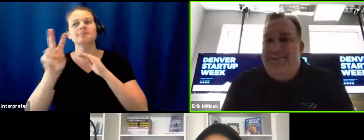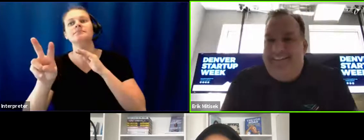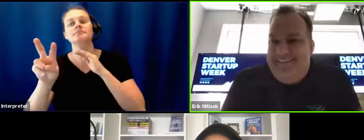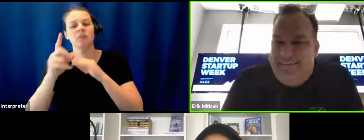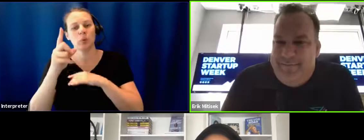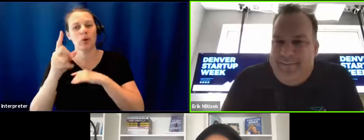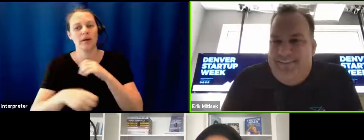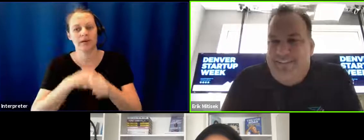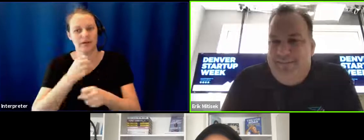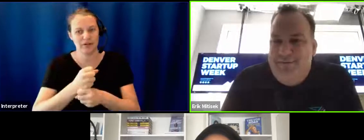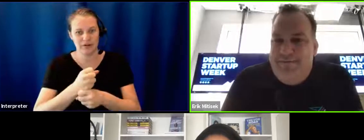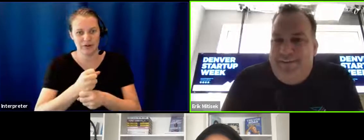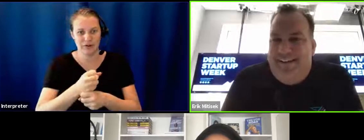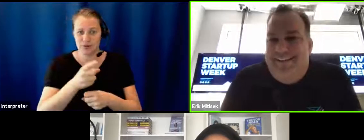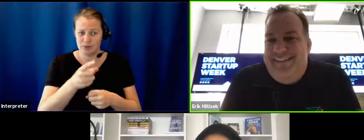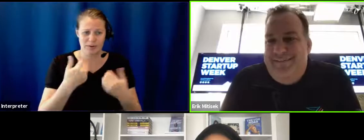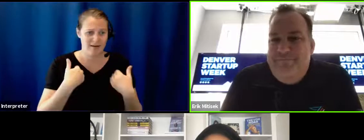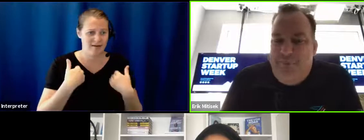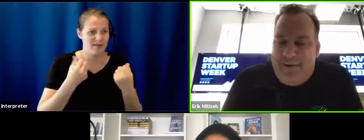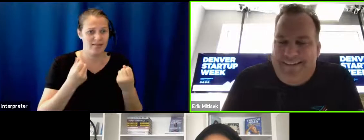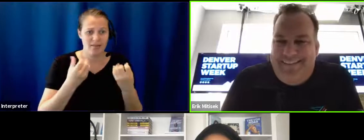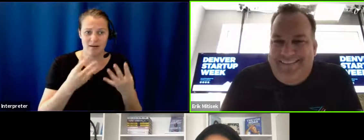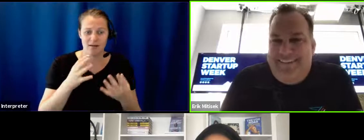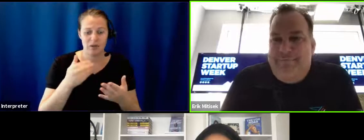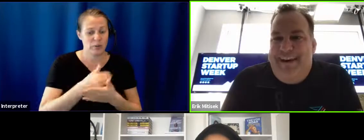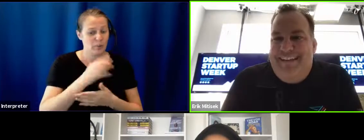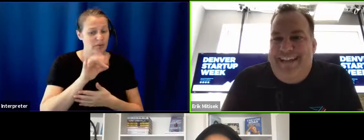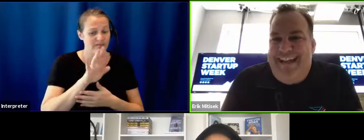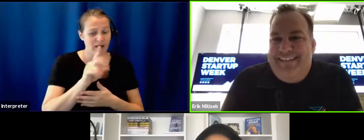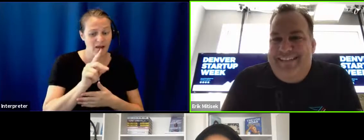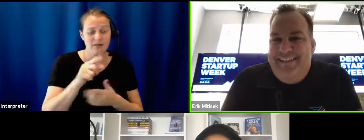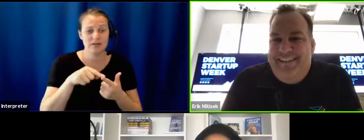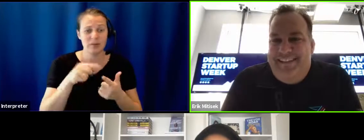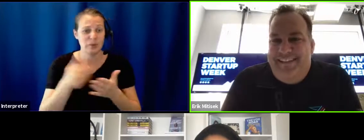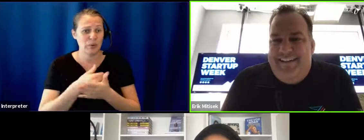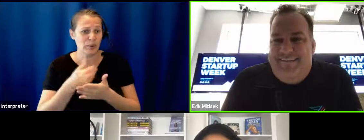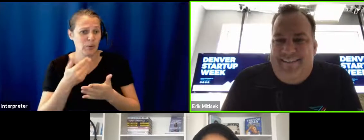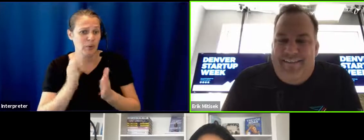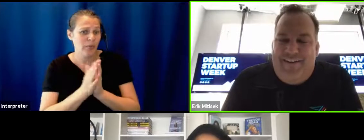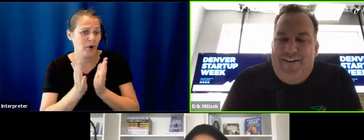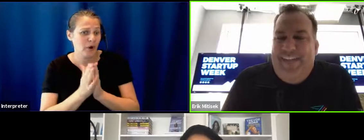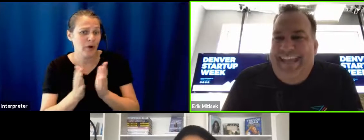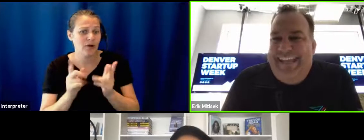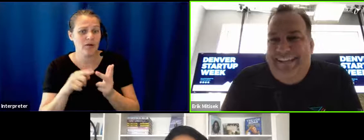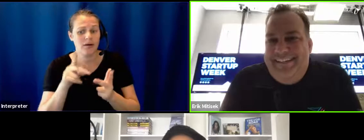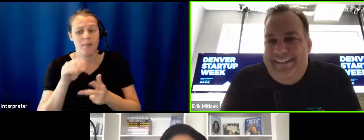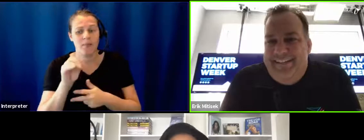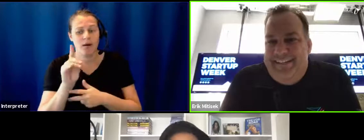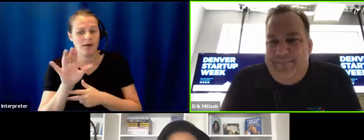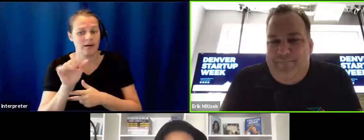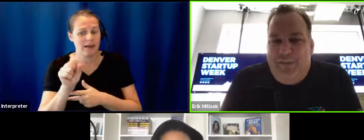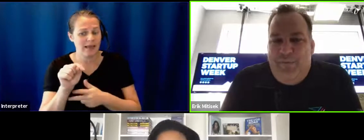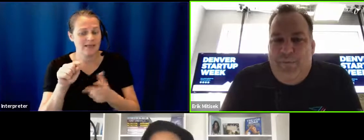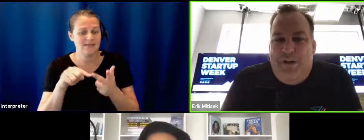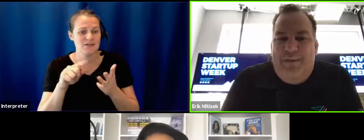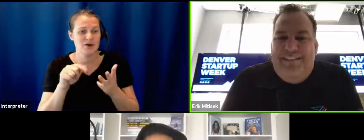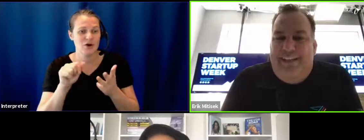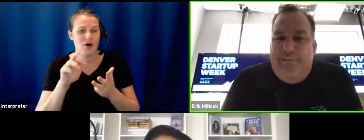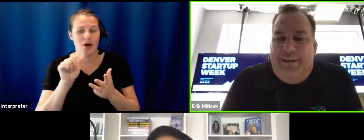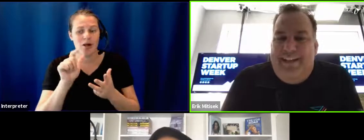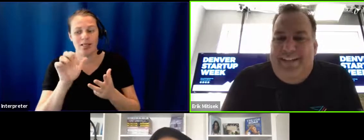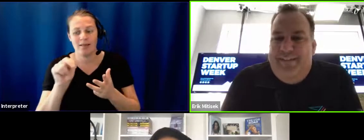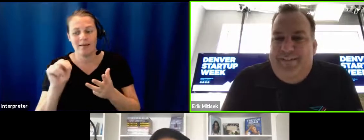lot going on. You mentioned, you know, new fund, new book, podcasts, Arlan Inc. What